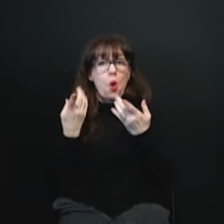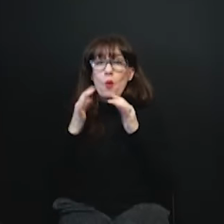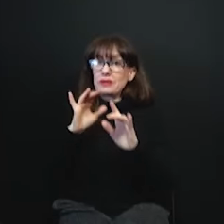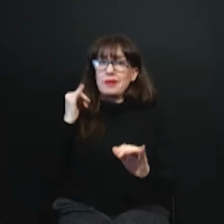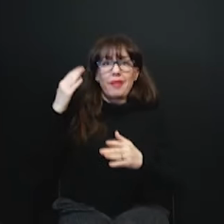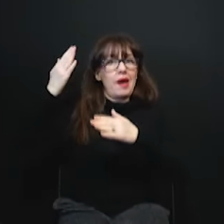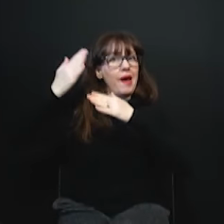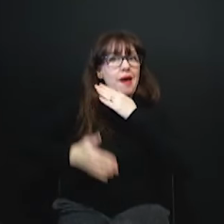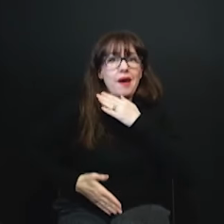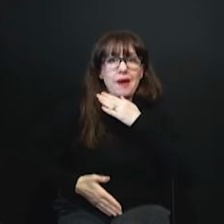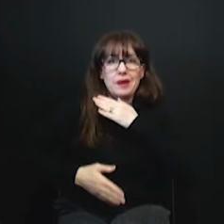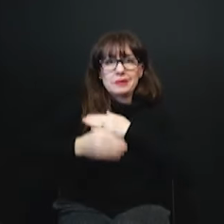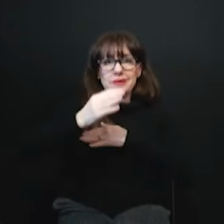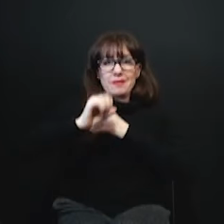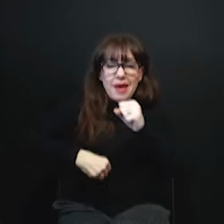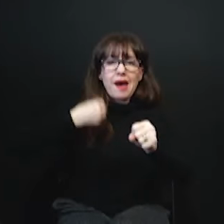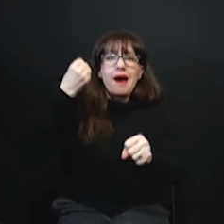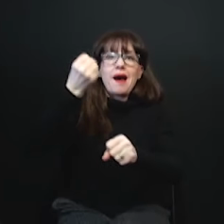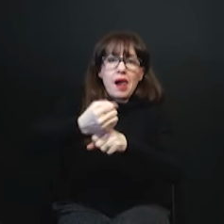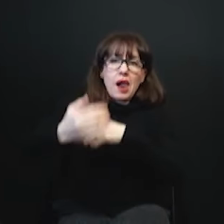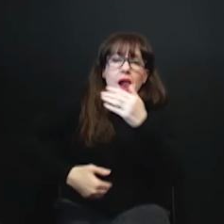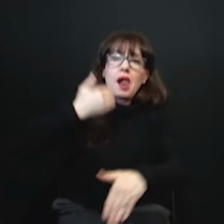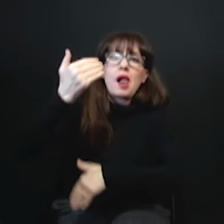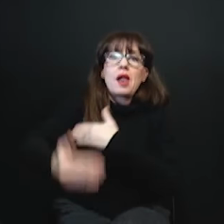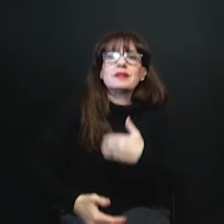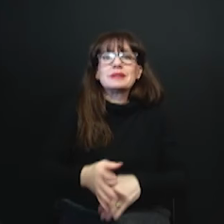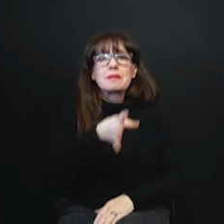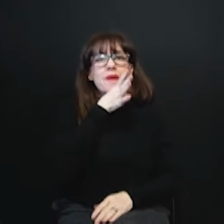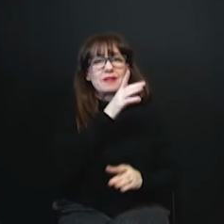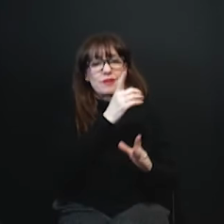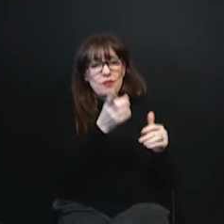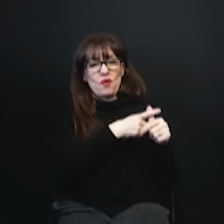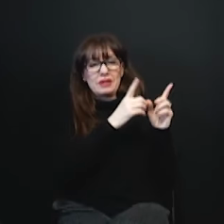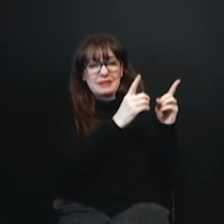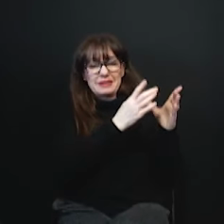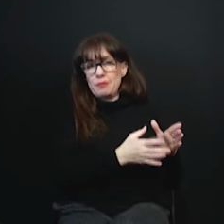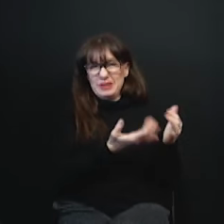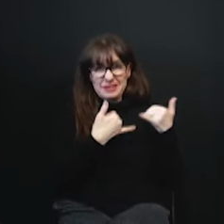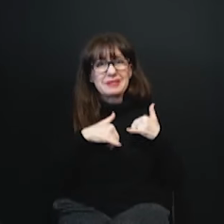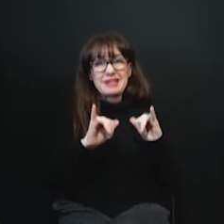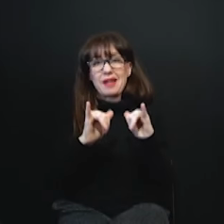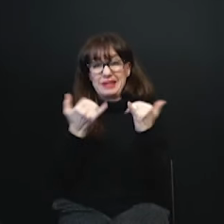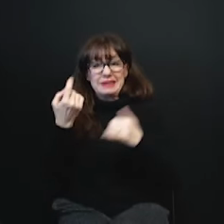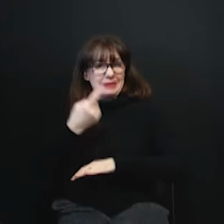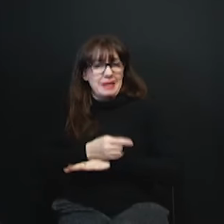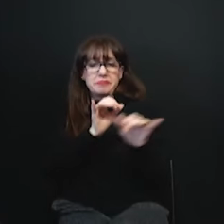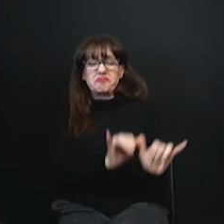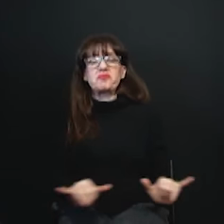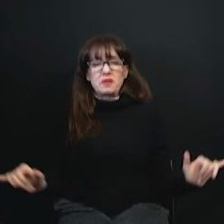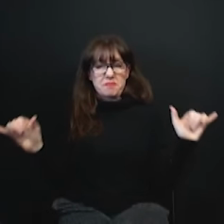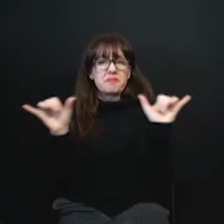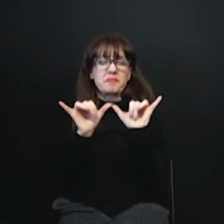age, speaking to his first disciples. And I believe he still speaks that to his disciples today.